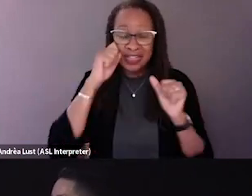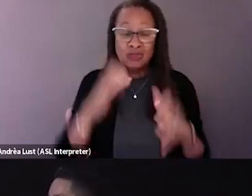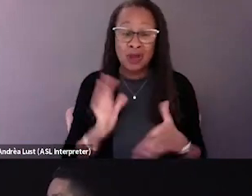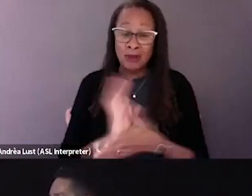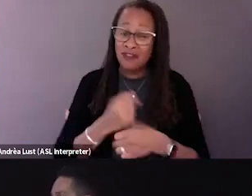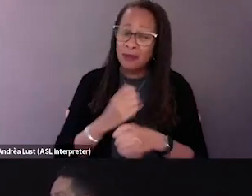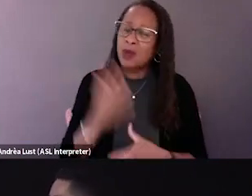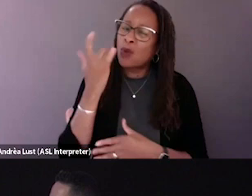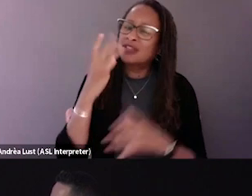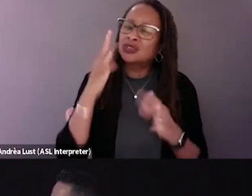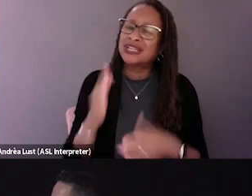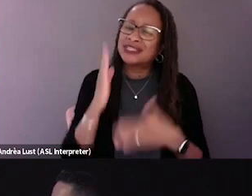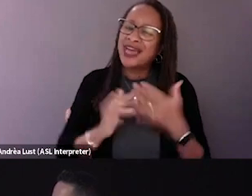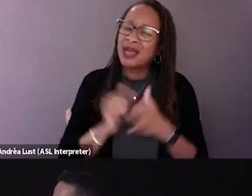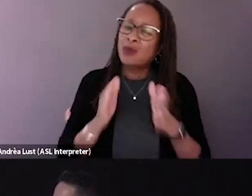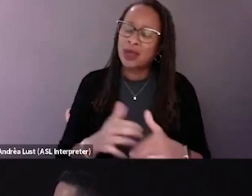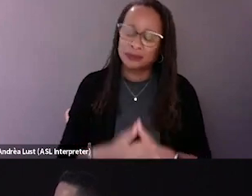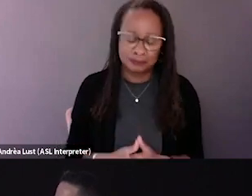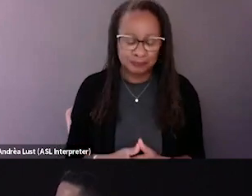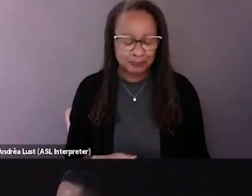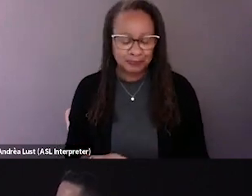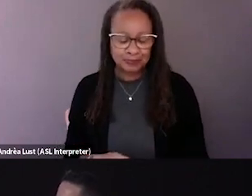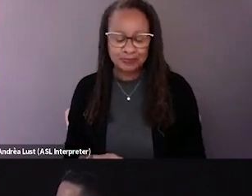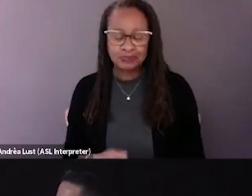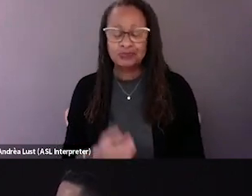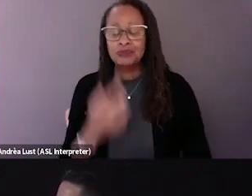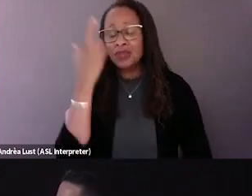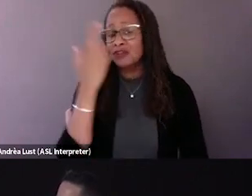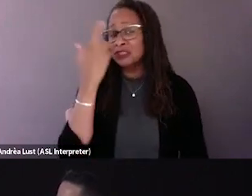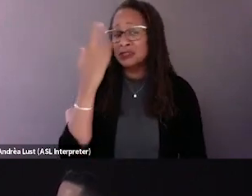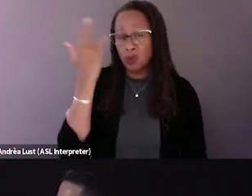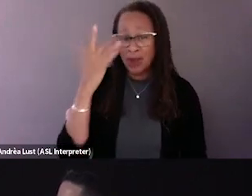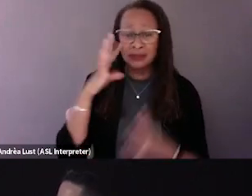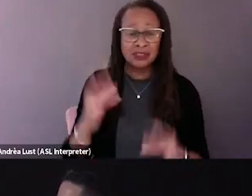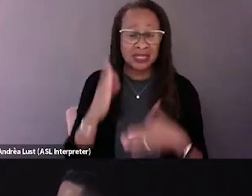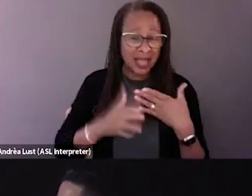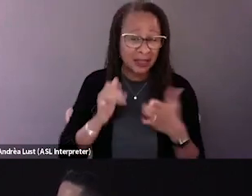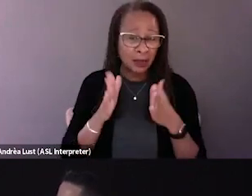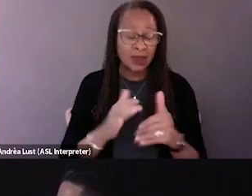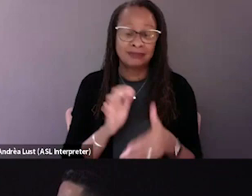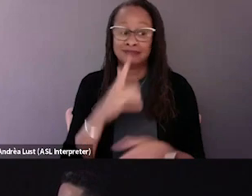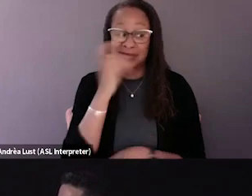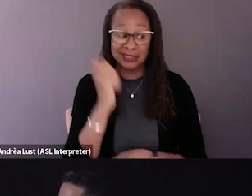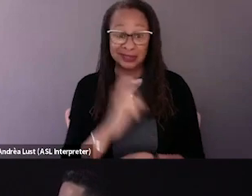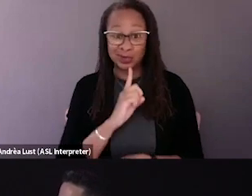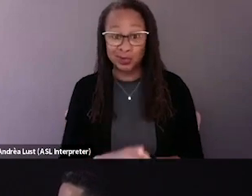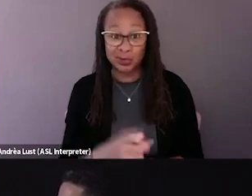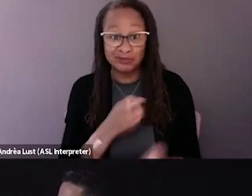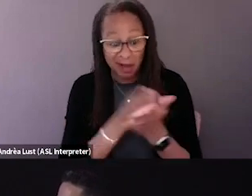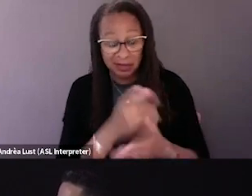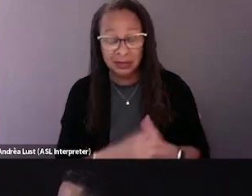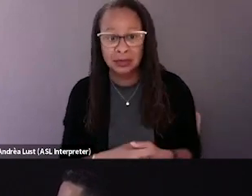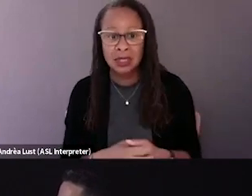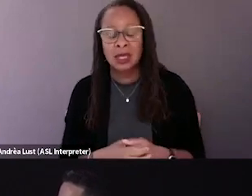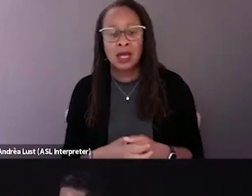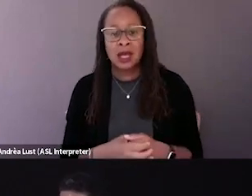to end it that way? I mean, I think the reason why we decided to end it that way is because it's the truth. Unfortunately, this story